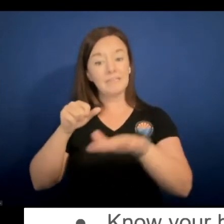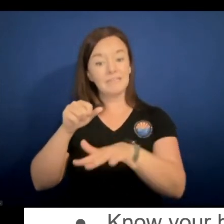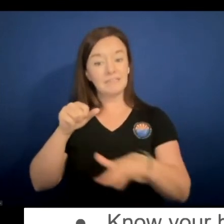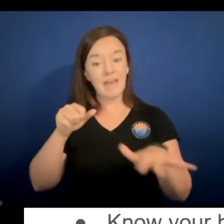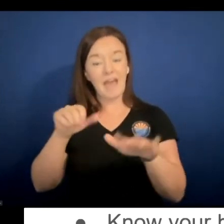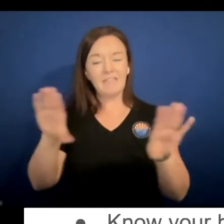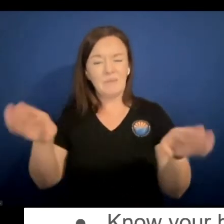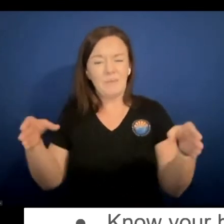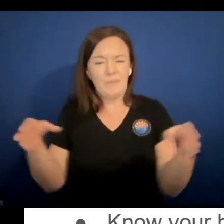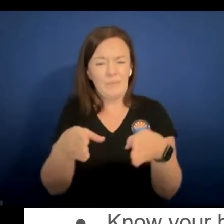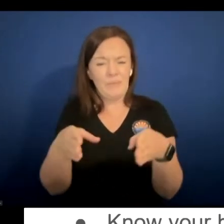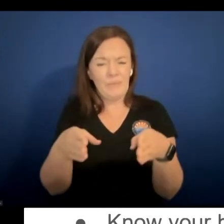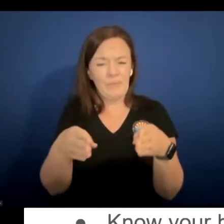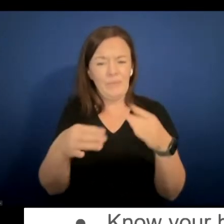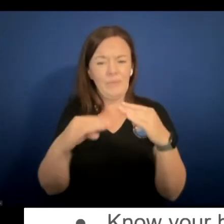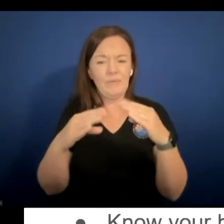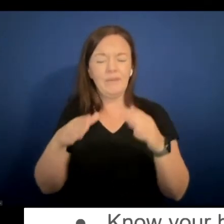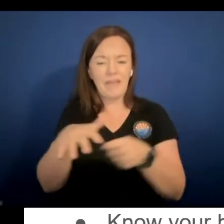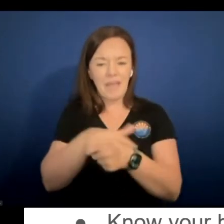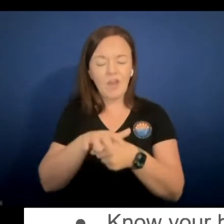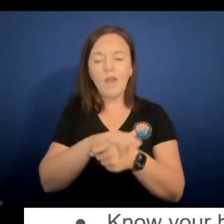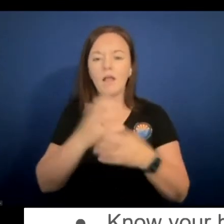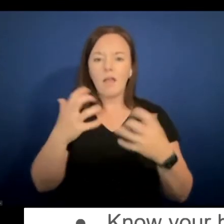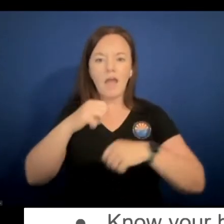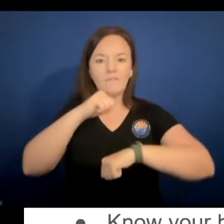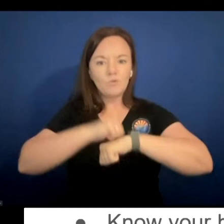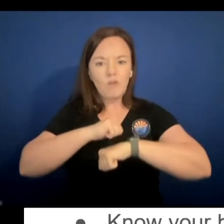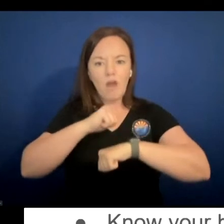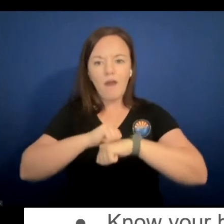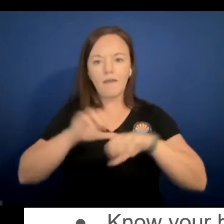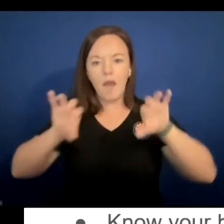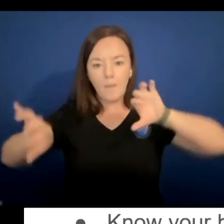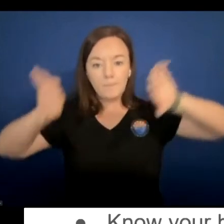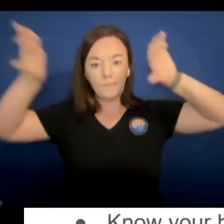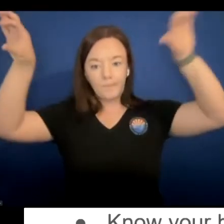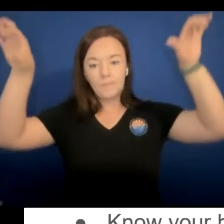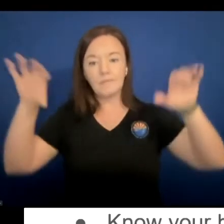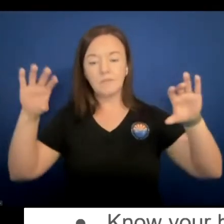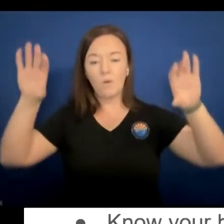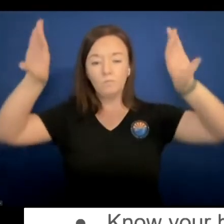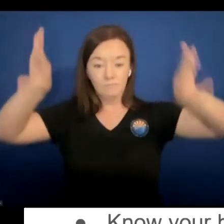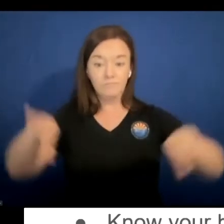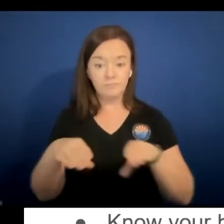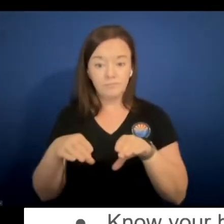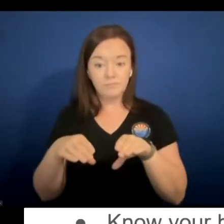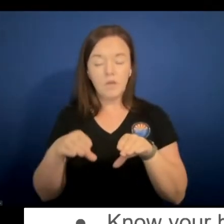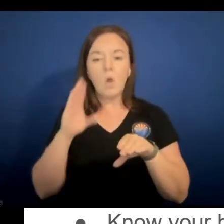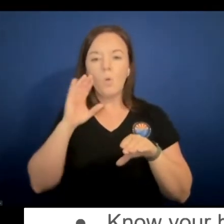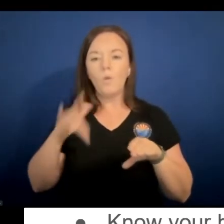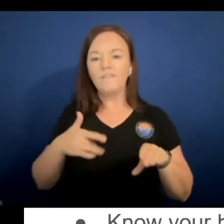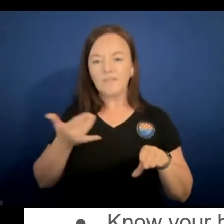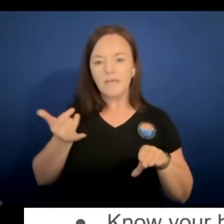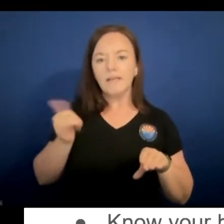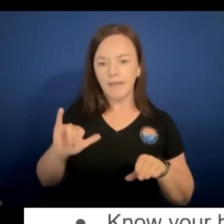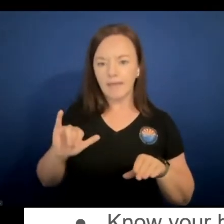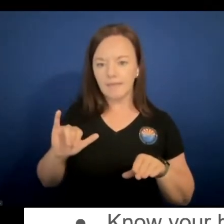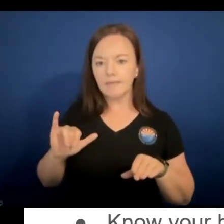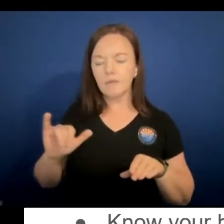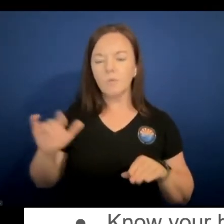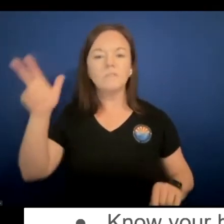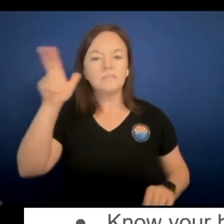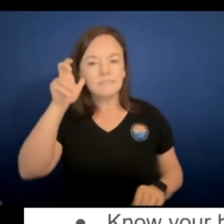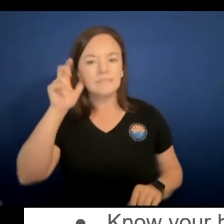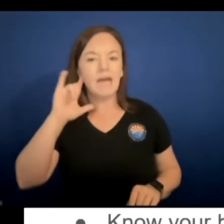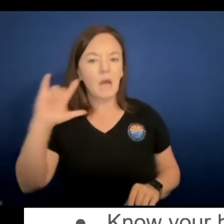canyon area. There's a lot of rock on the sides. It will feel like and listen and hear like a freight